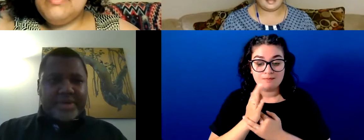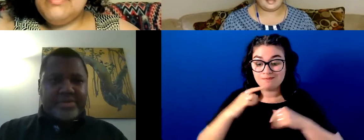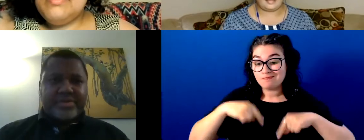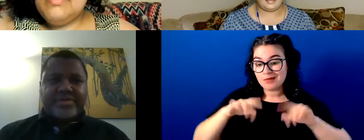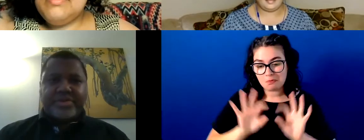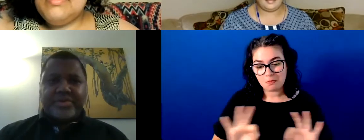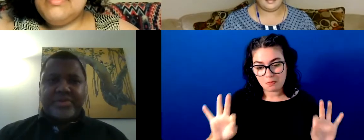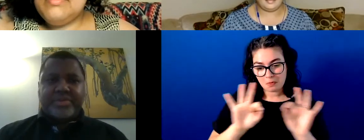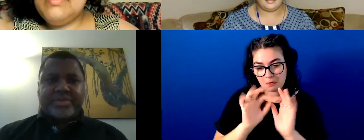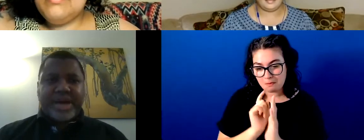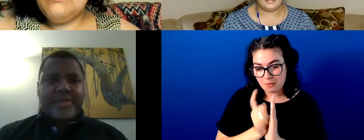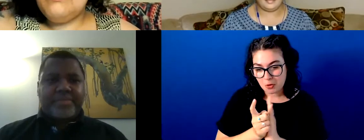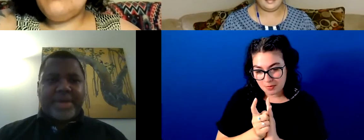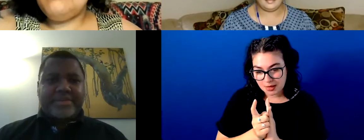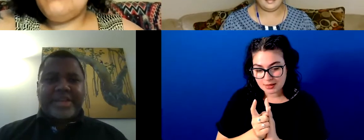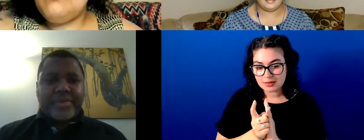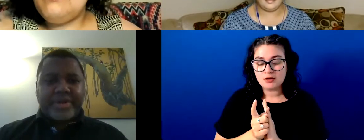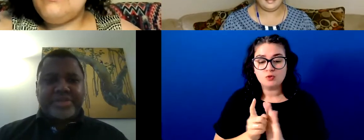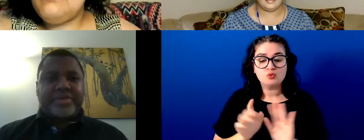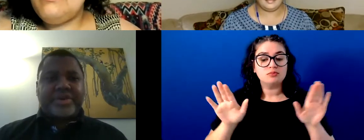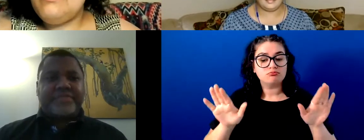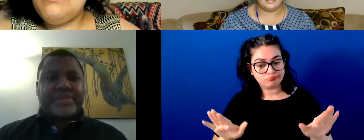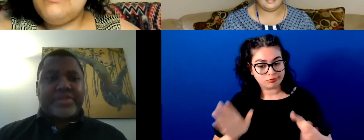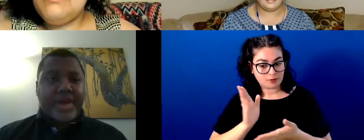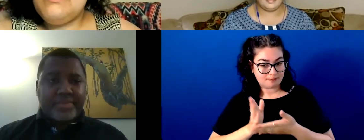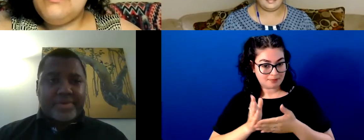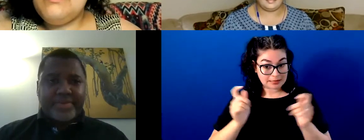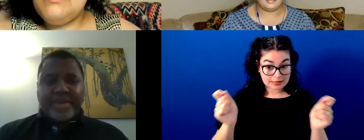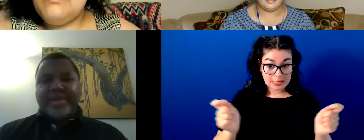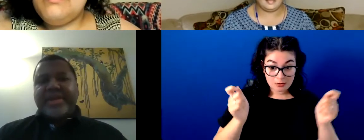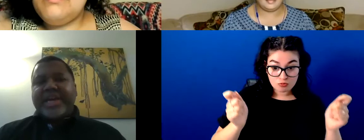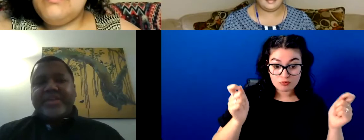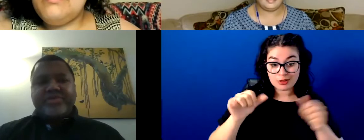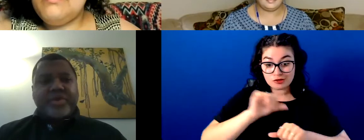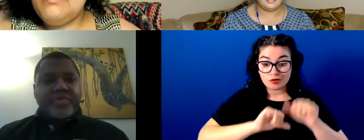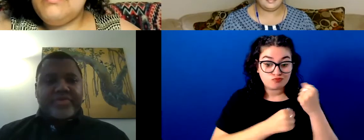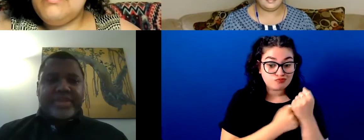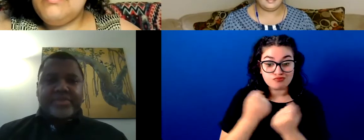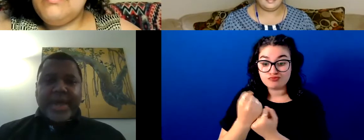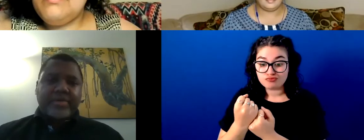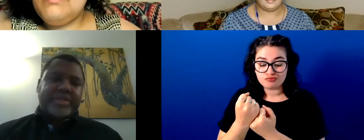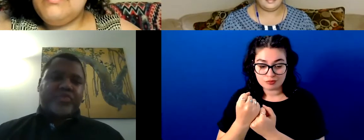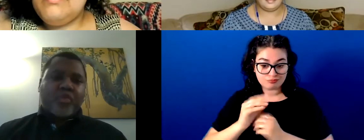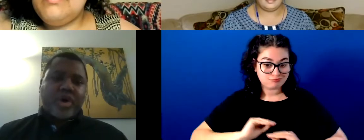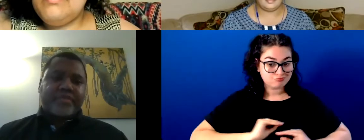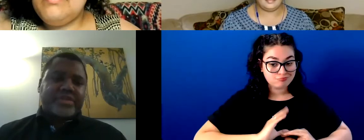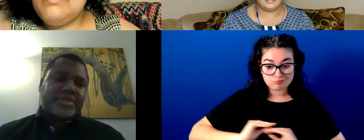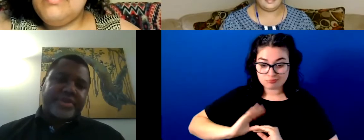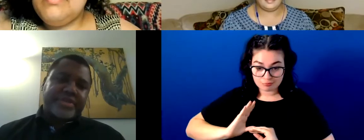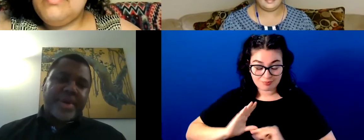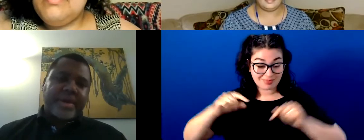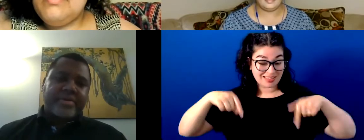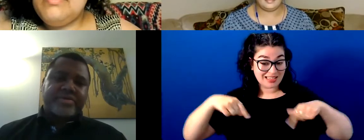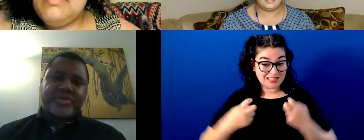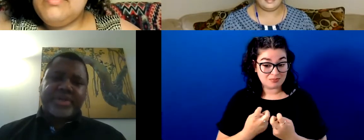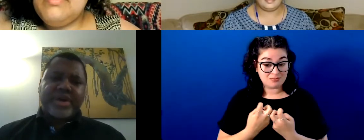moment to stop and celebrate each other and lift each other up. And so this panel is one of a series